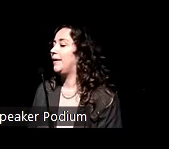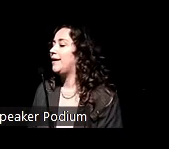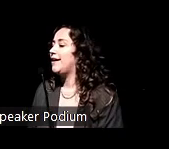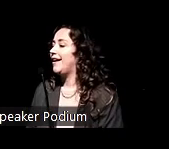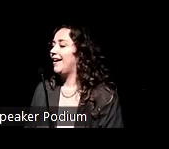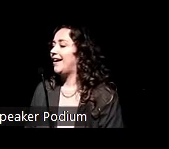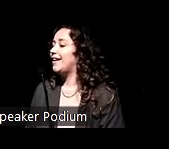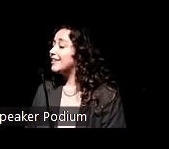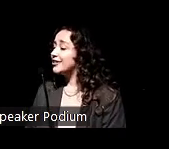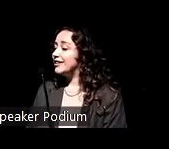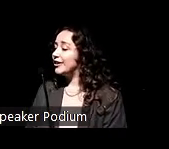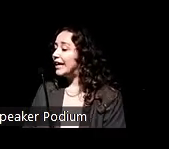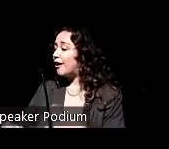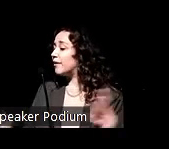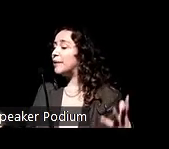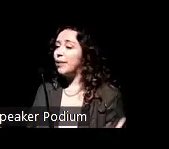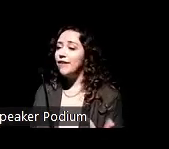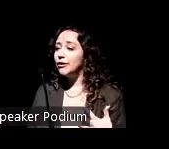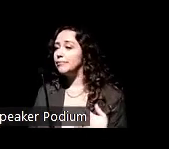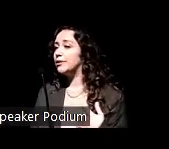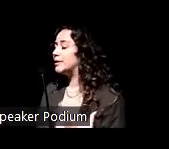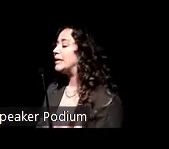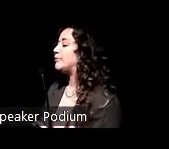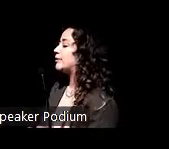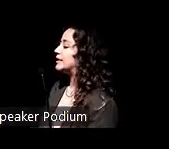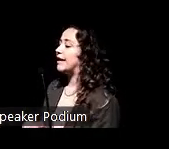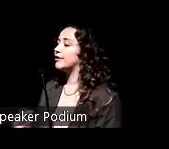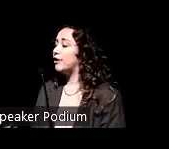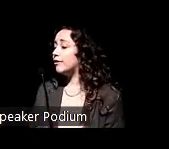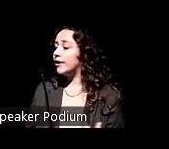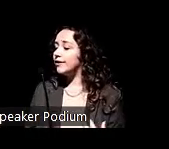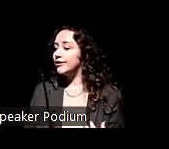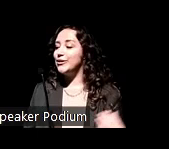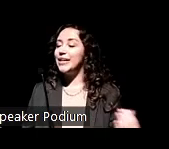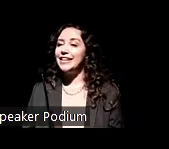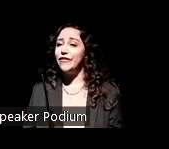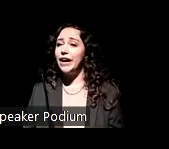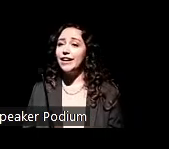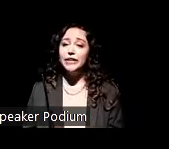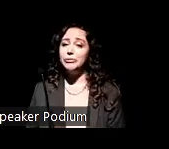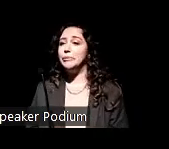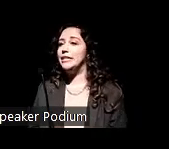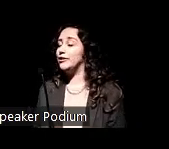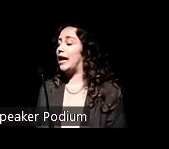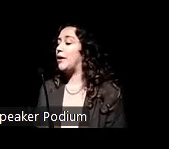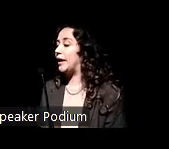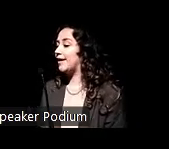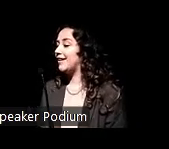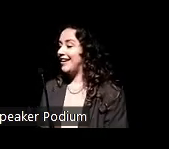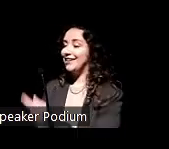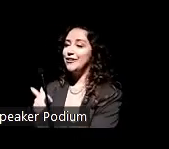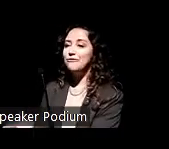well. Additionally, looking at online platforms to enable designers and contractors to identify available materials out